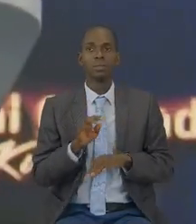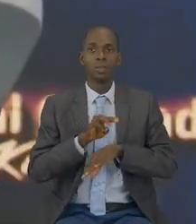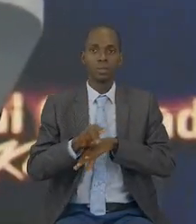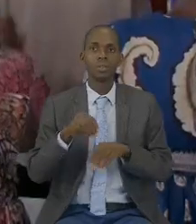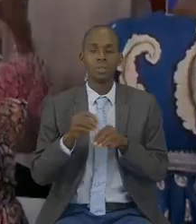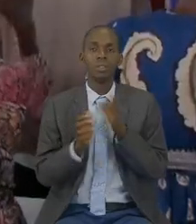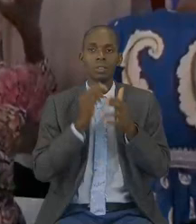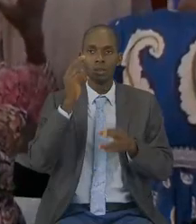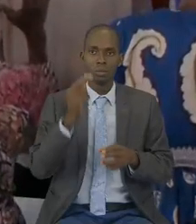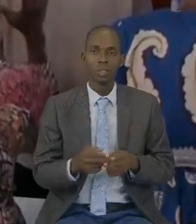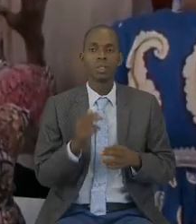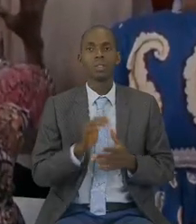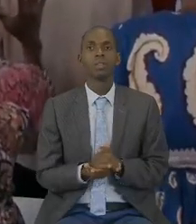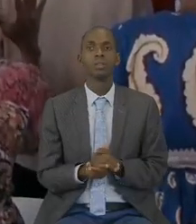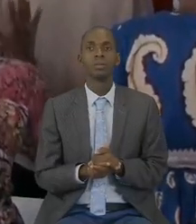Jesus' name. Amen.